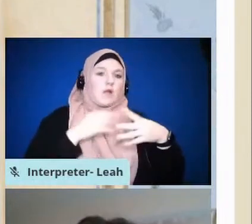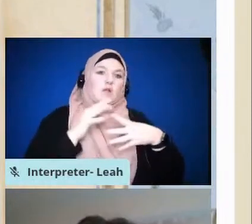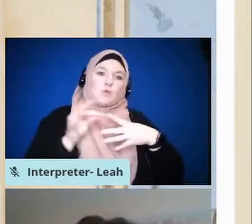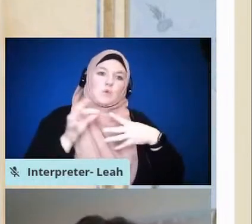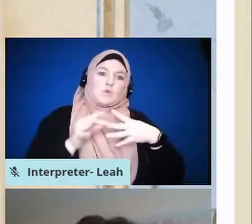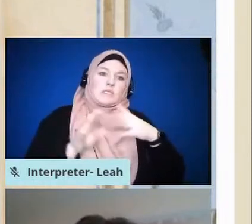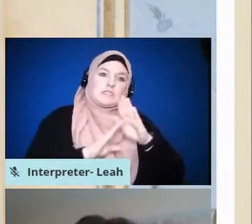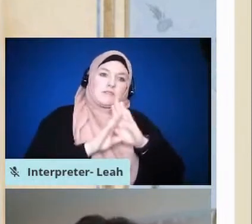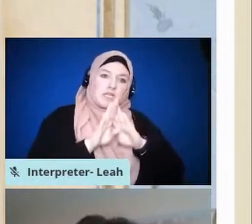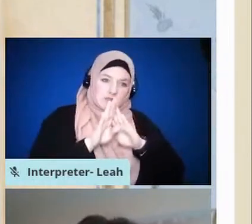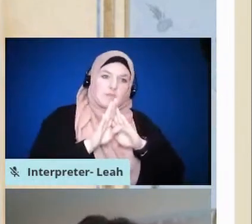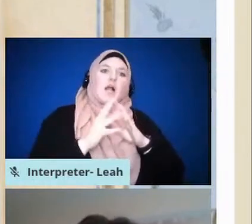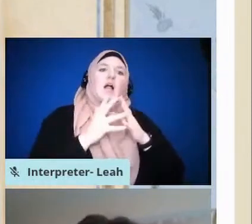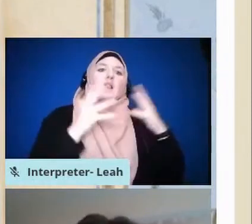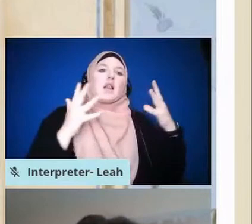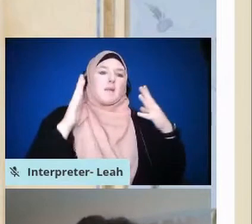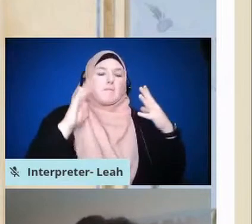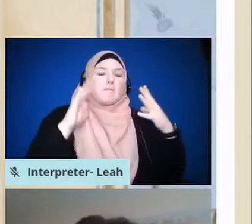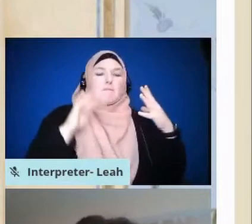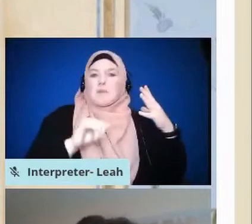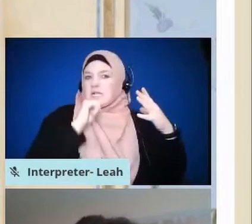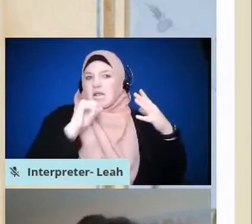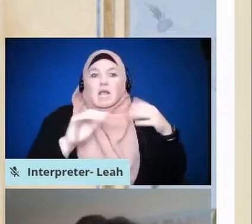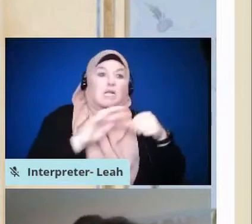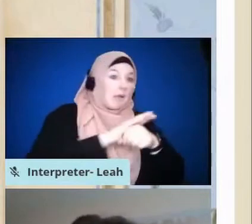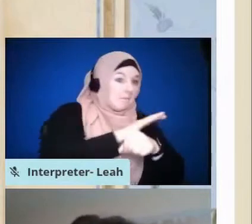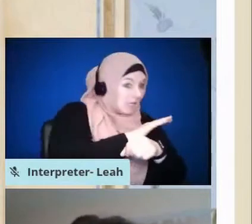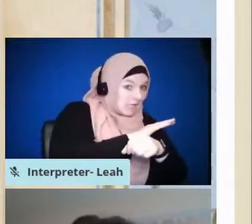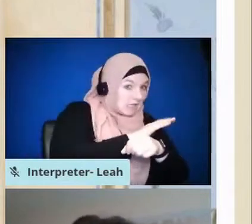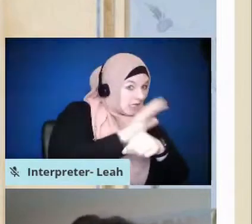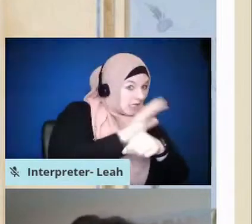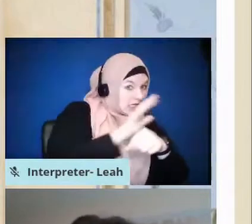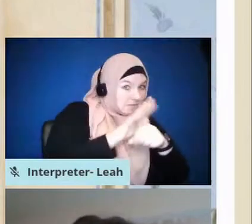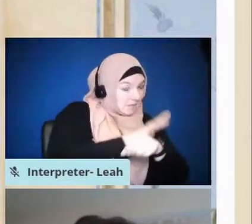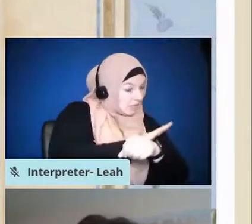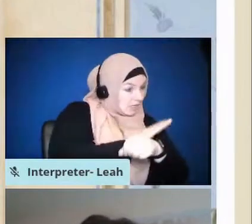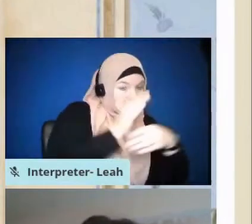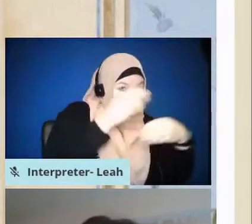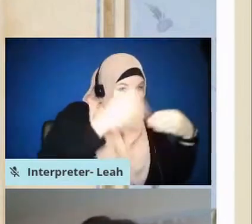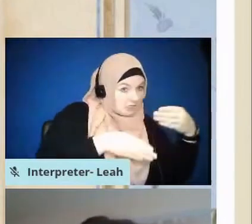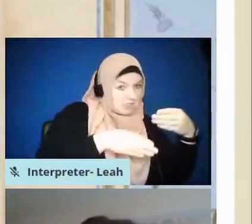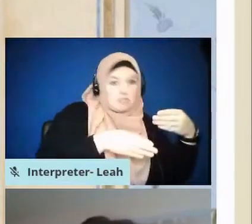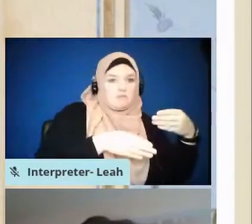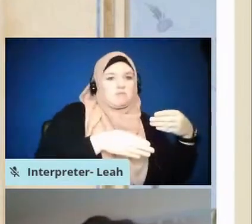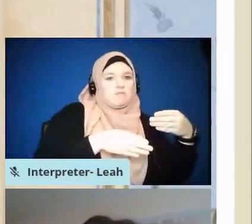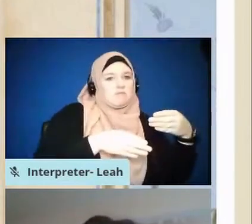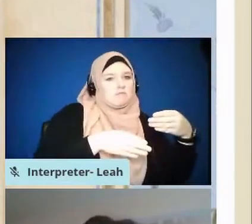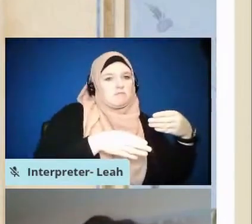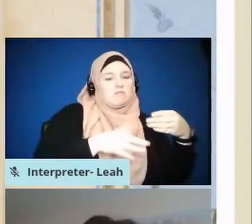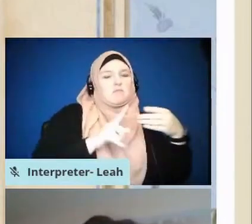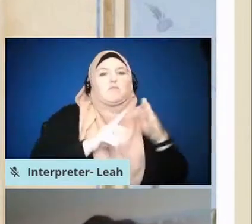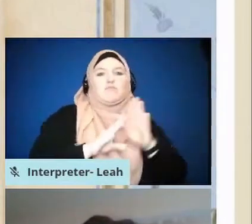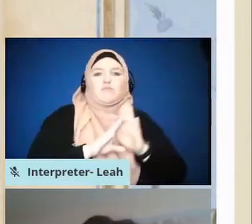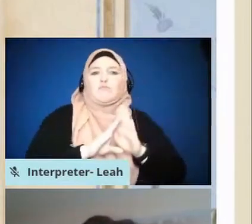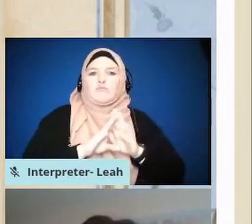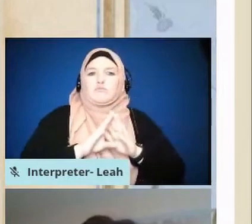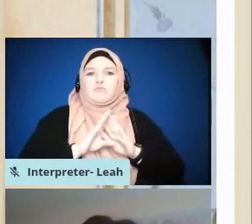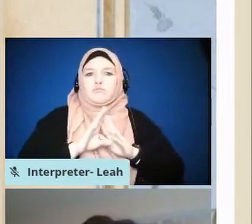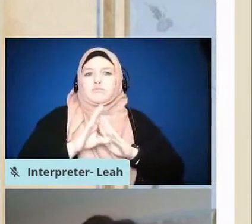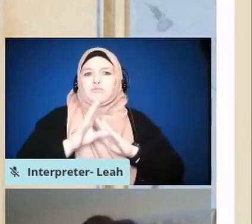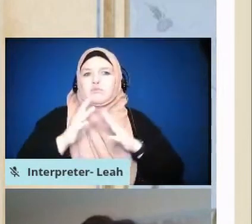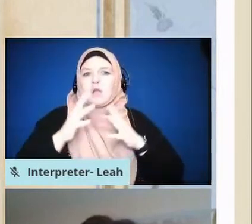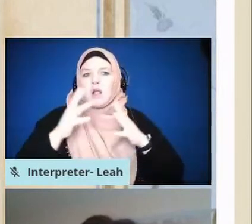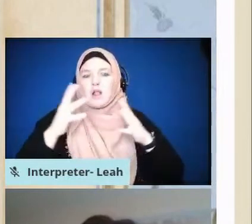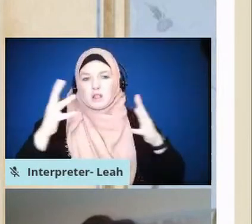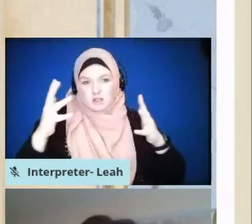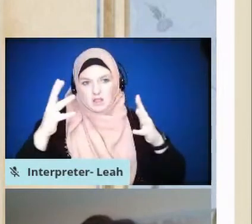choices develops largely by not completely during these years. Exploiting